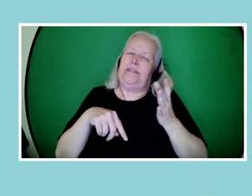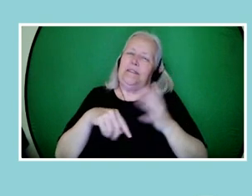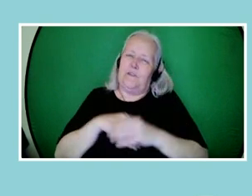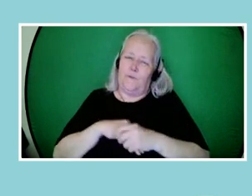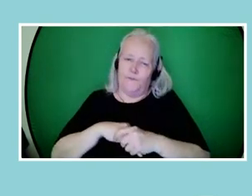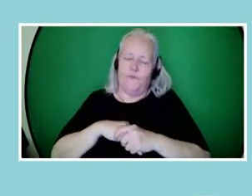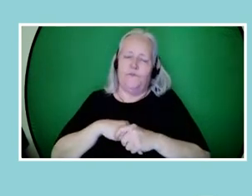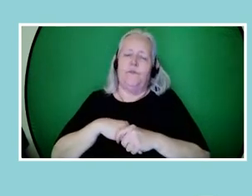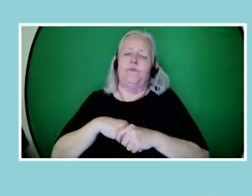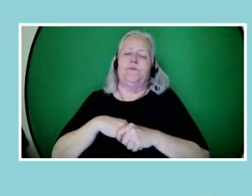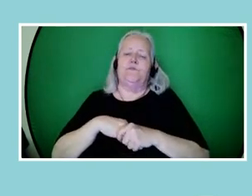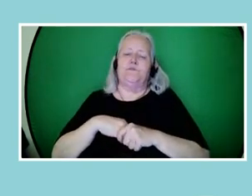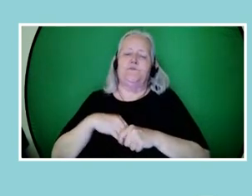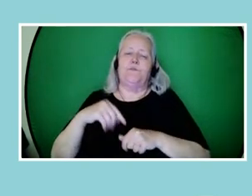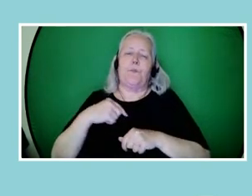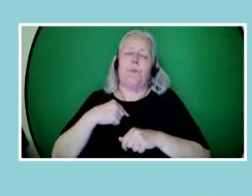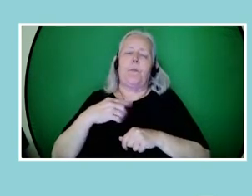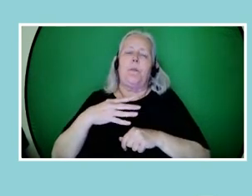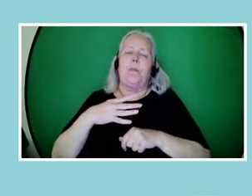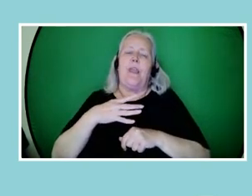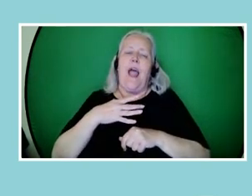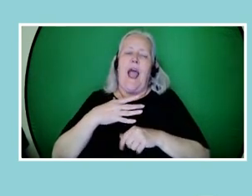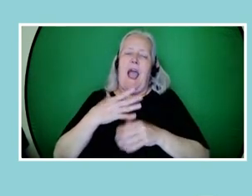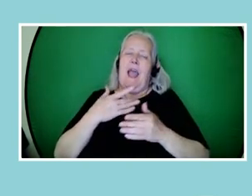leave this till the end, because